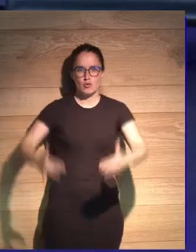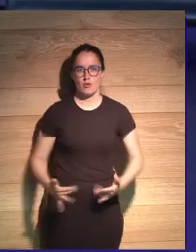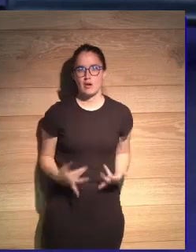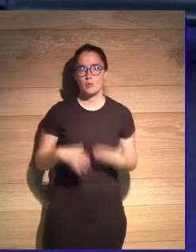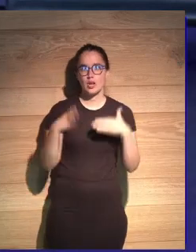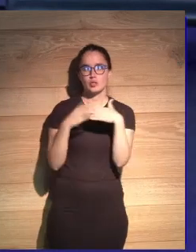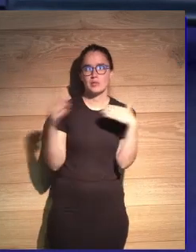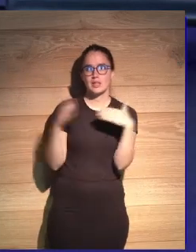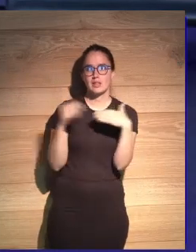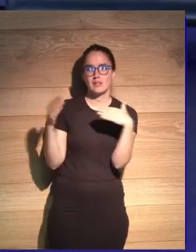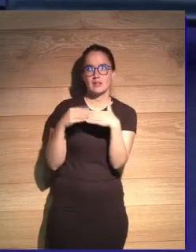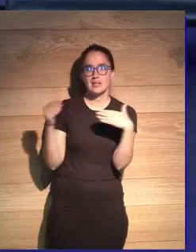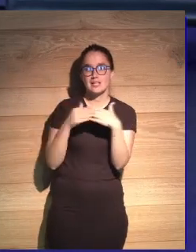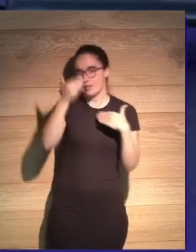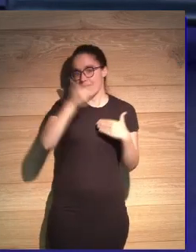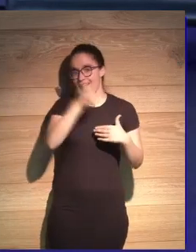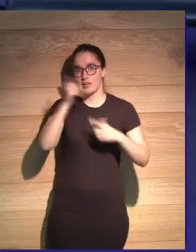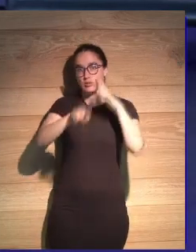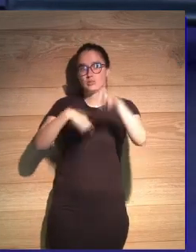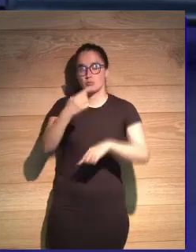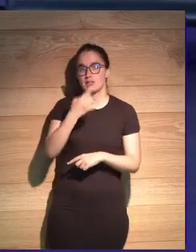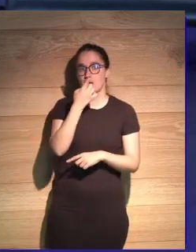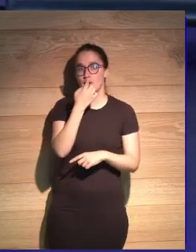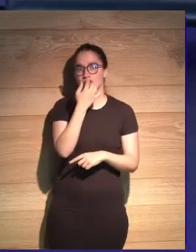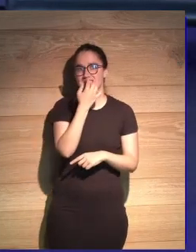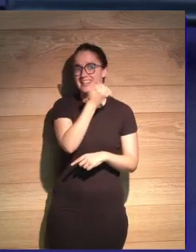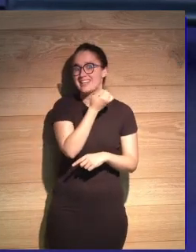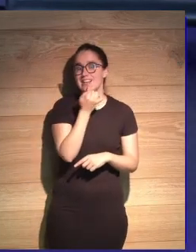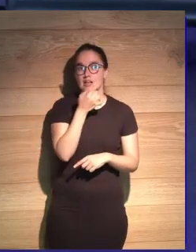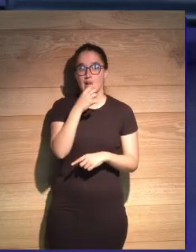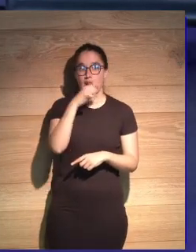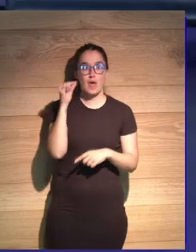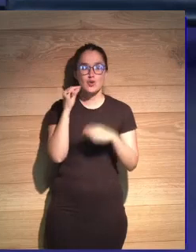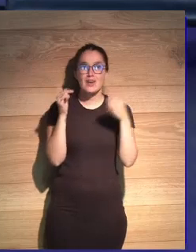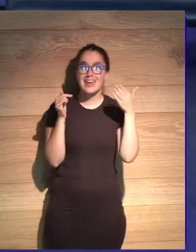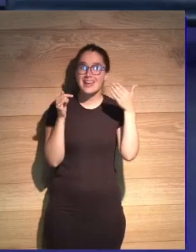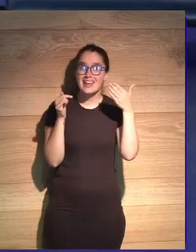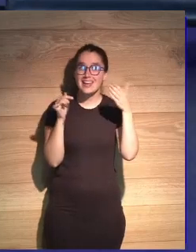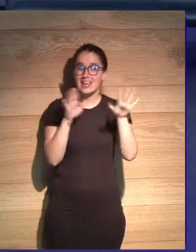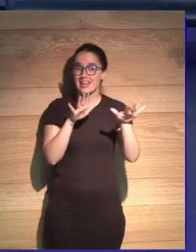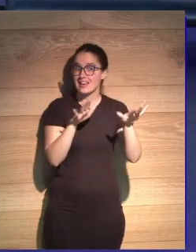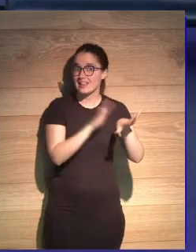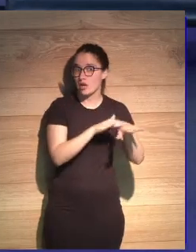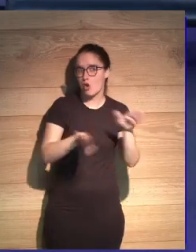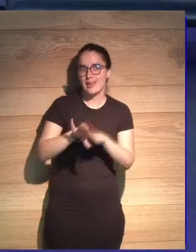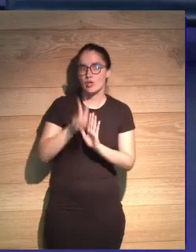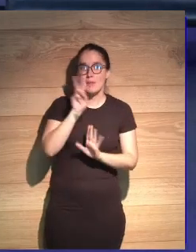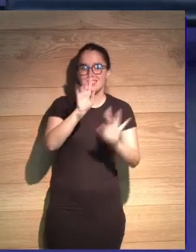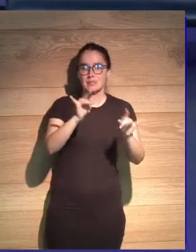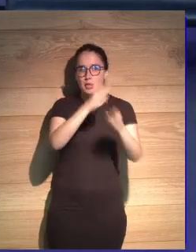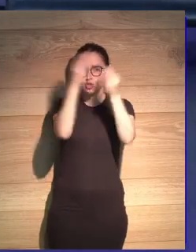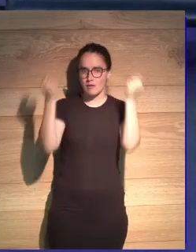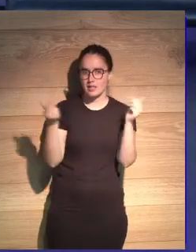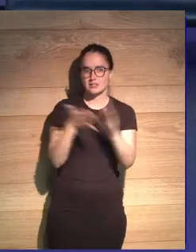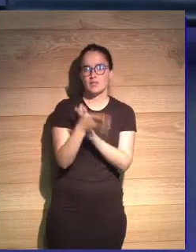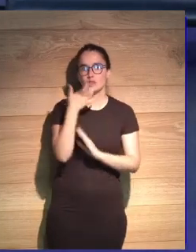visual neglect. This is an attention deficit. Patients that have had a stroke, one of the